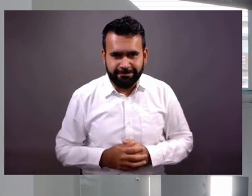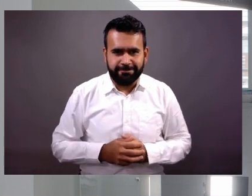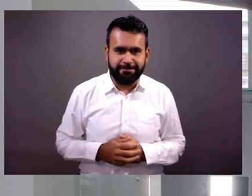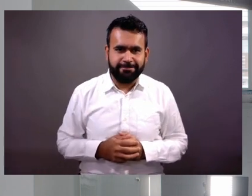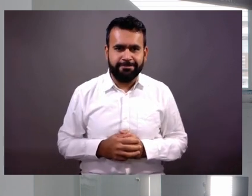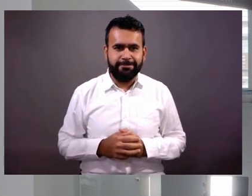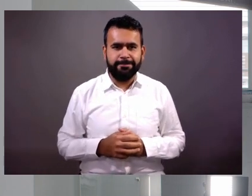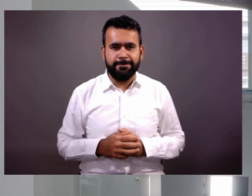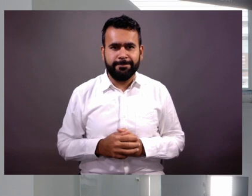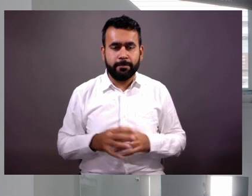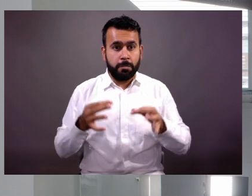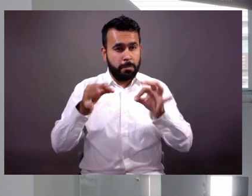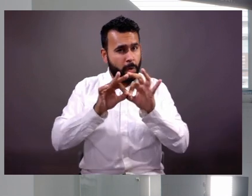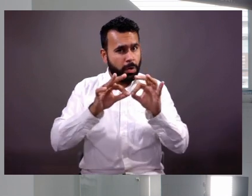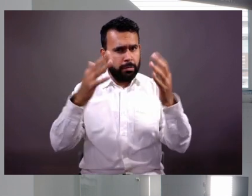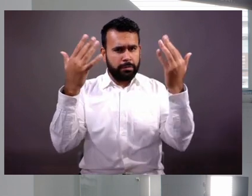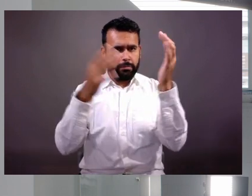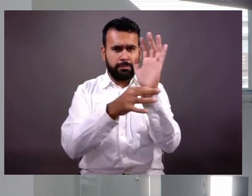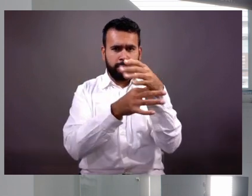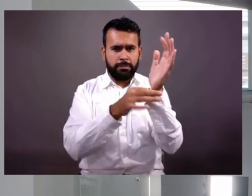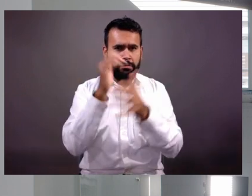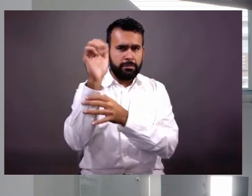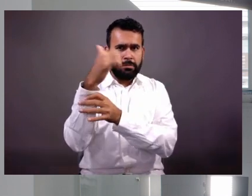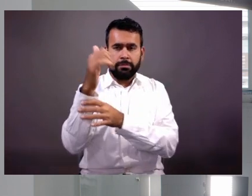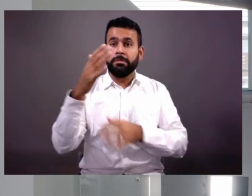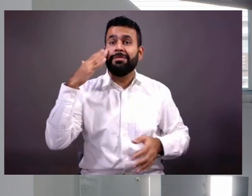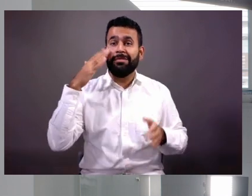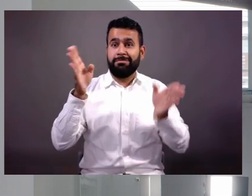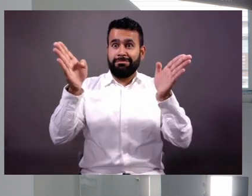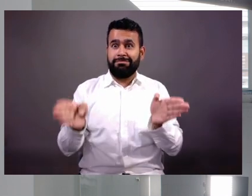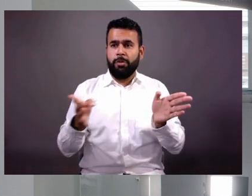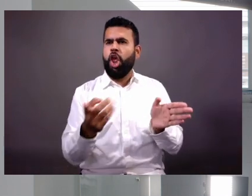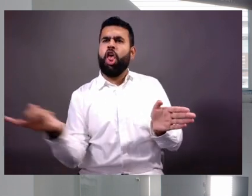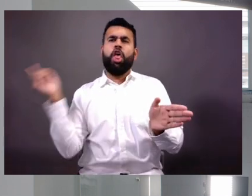can again just make a slight pivot in your waist